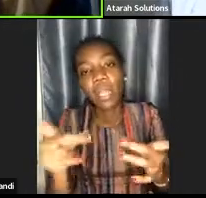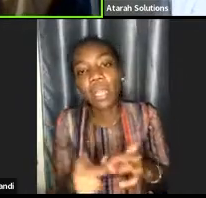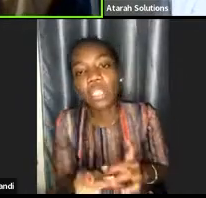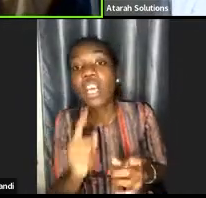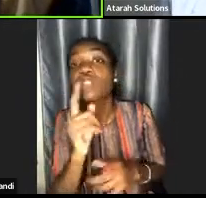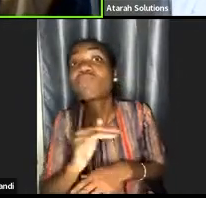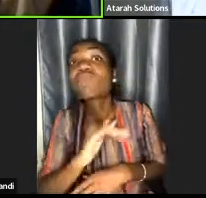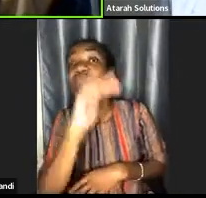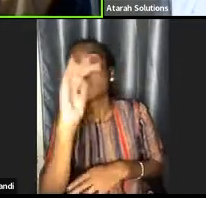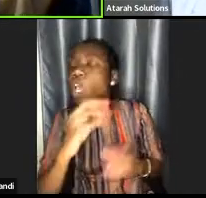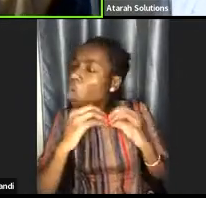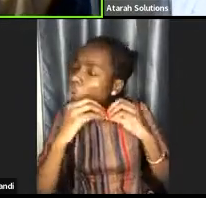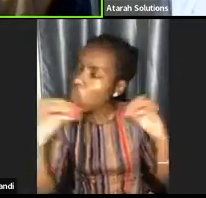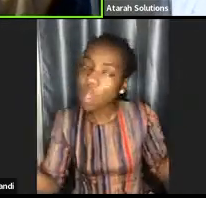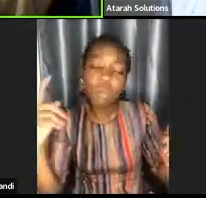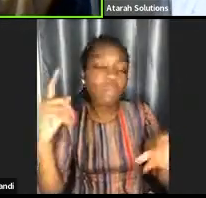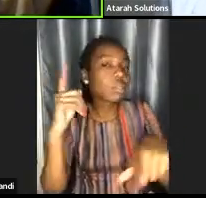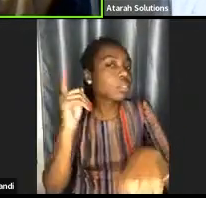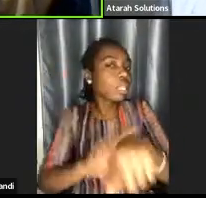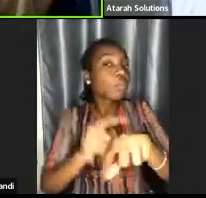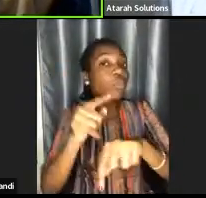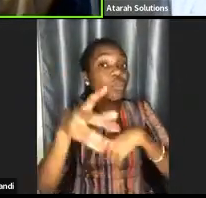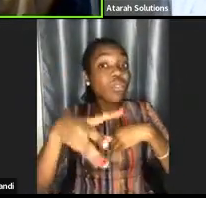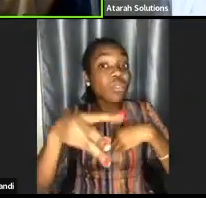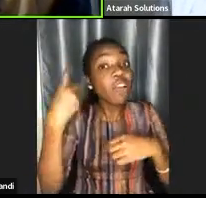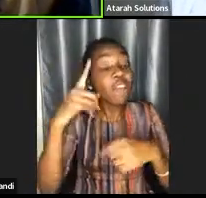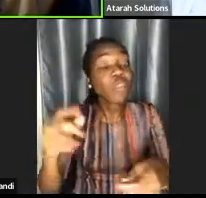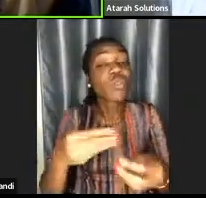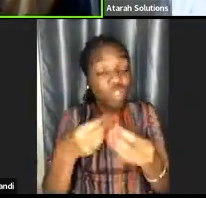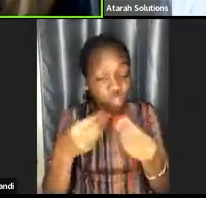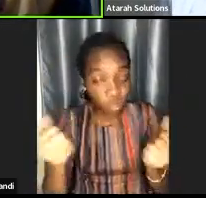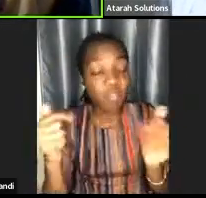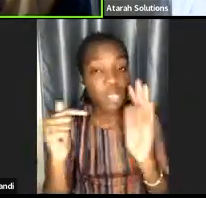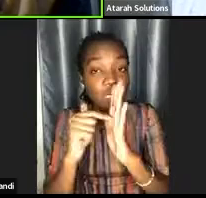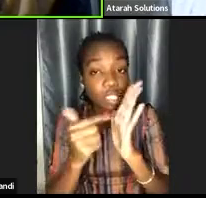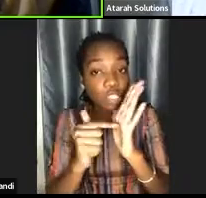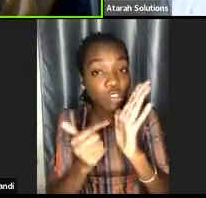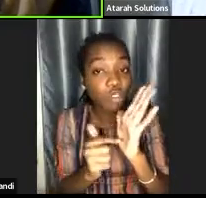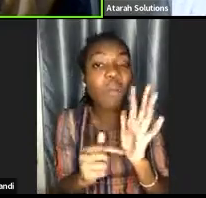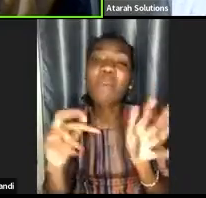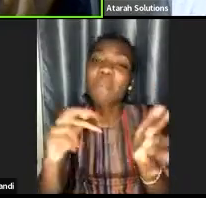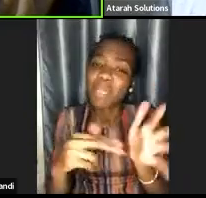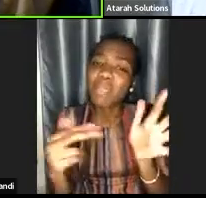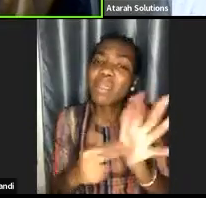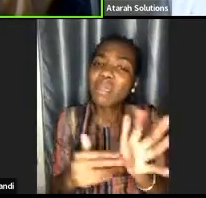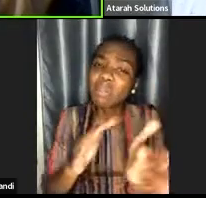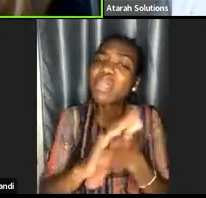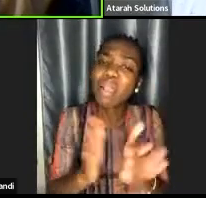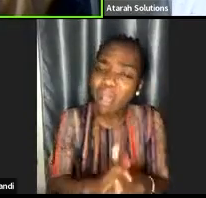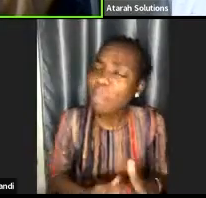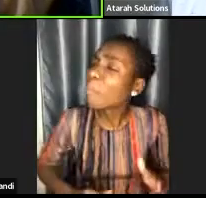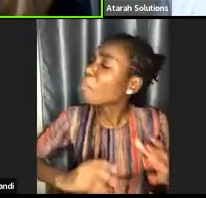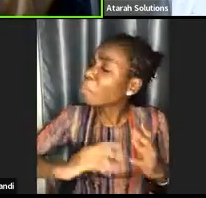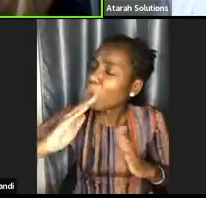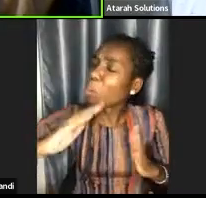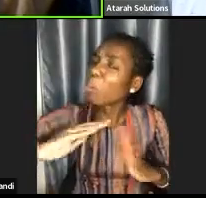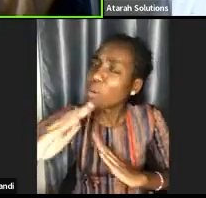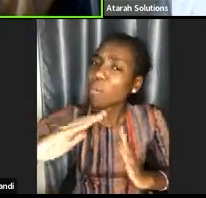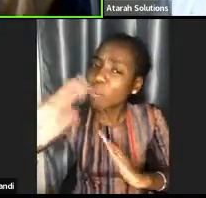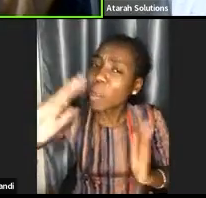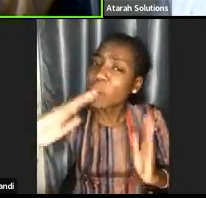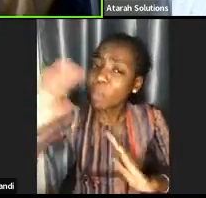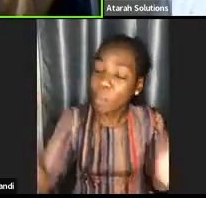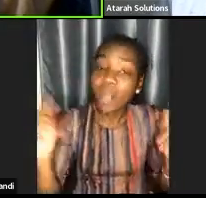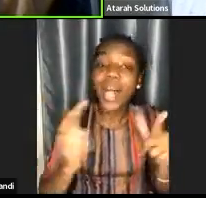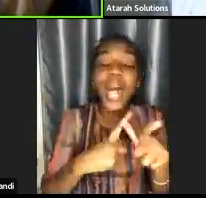takes to resolve a dispute, the more it grows being more protracted, so that then it moves